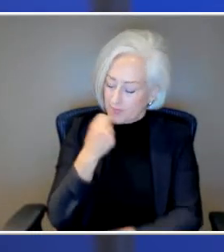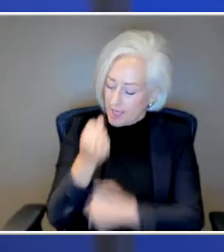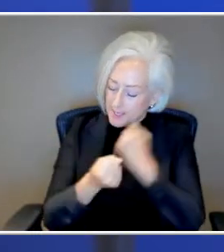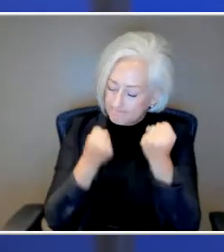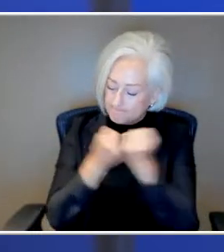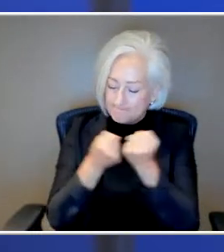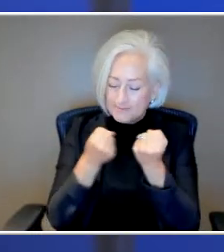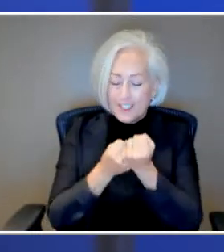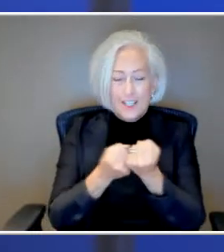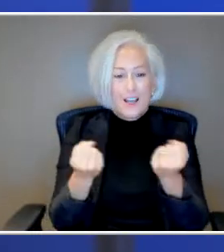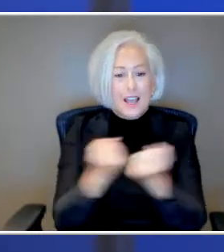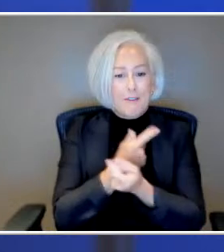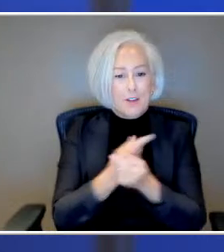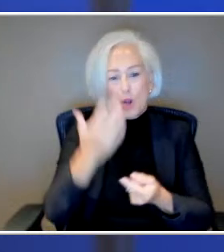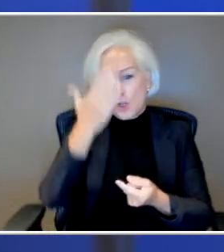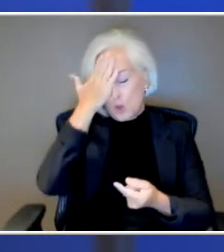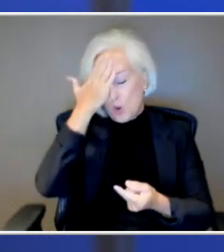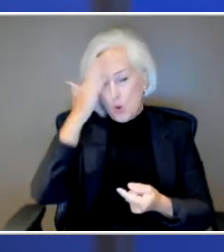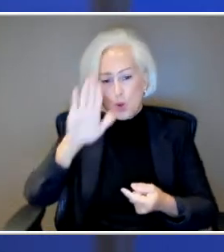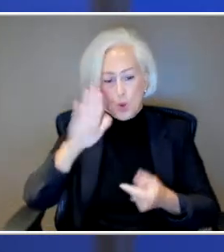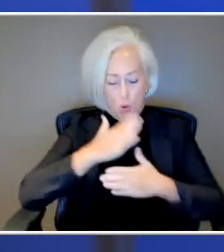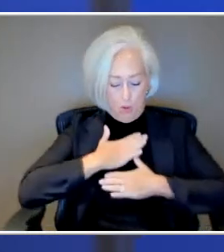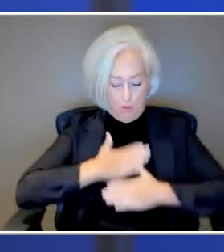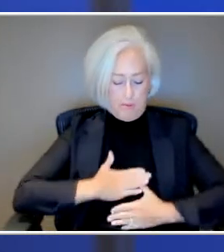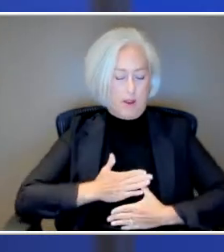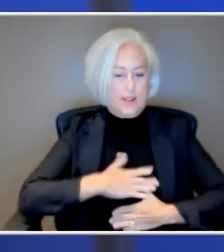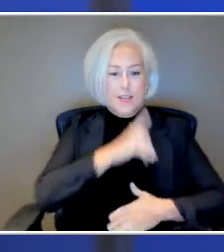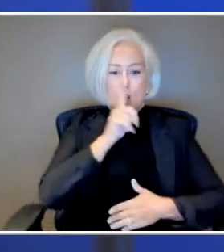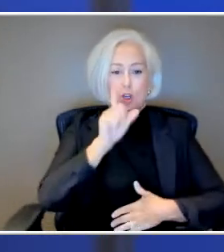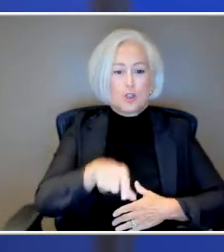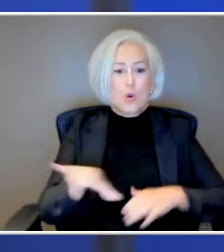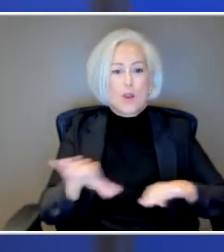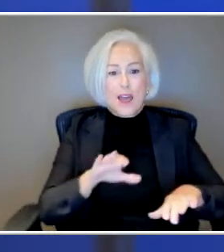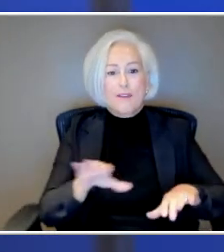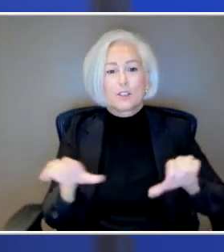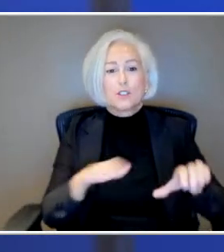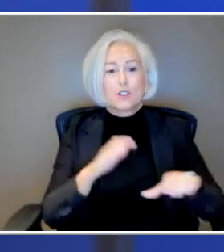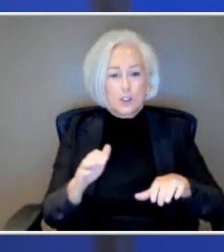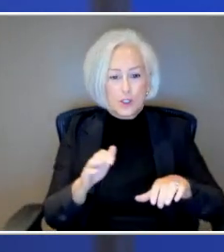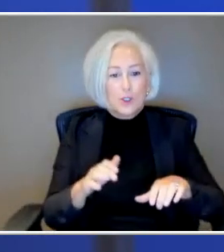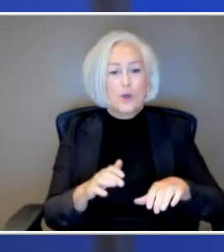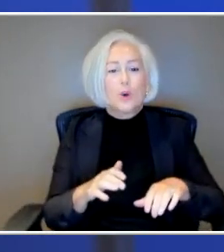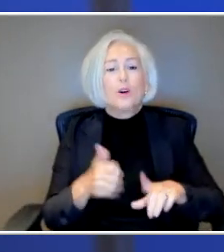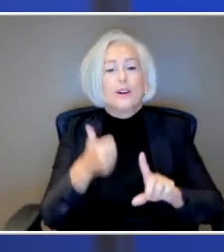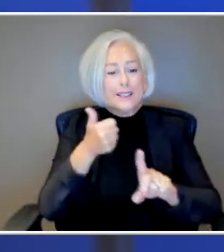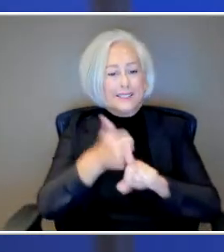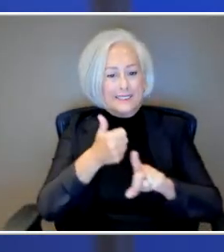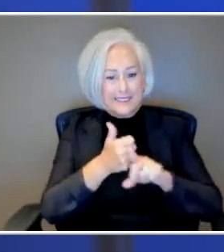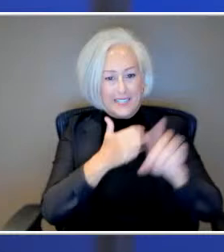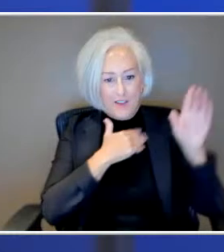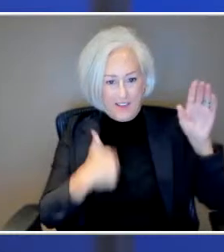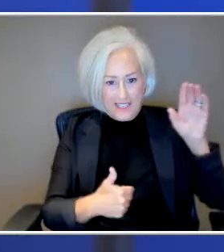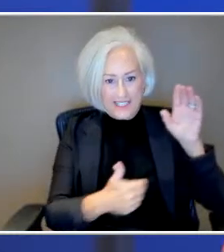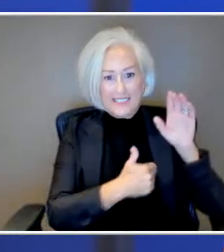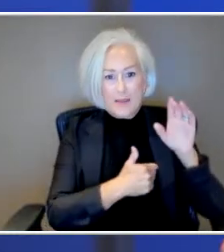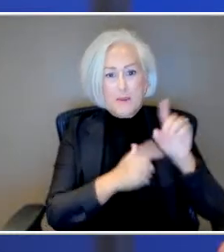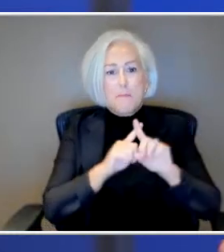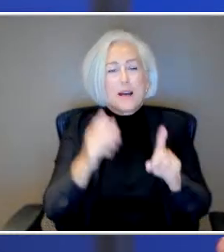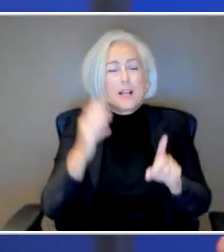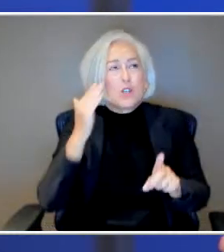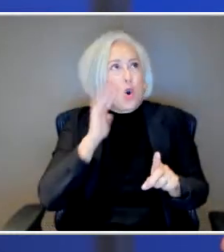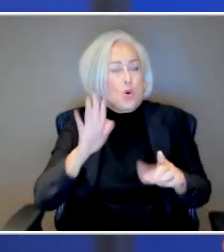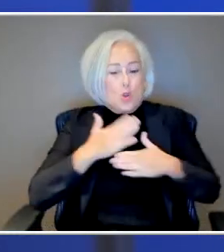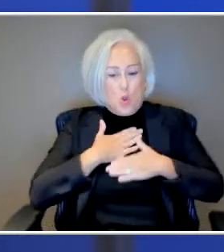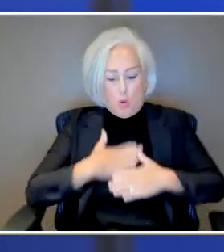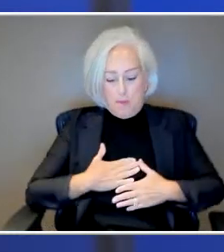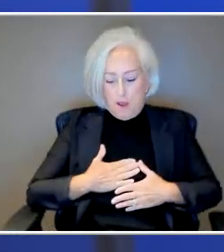know their body. You don't have to do self-exams like the old shower card days. It is just knowing what your body is, being comfortable with